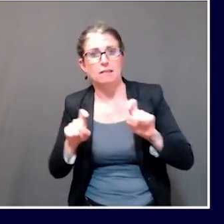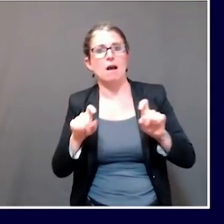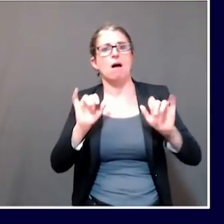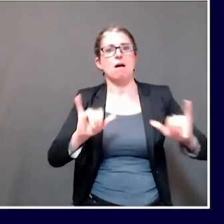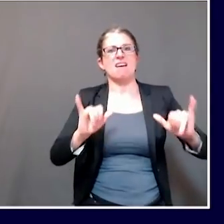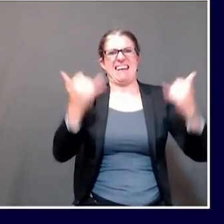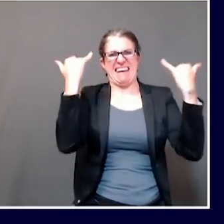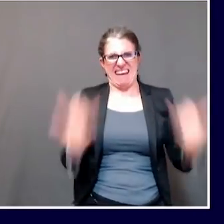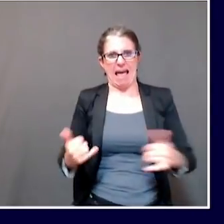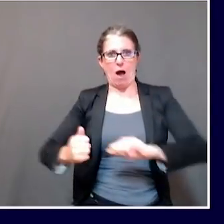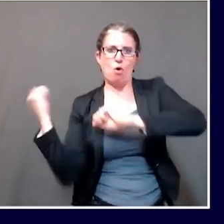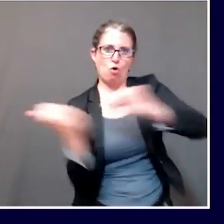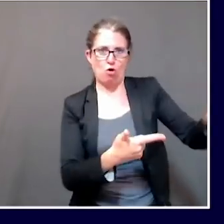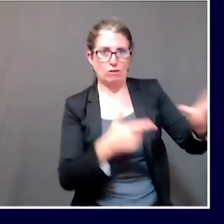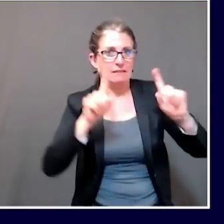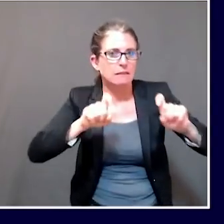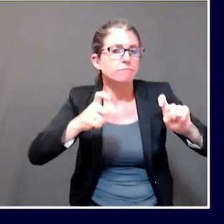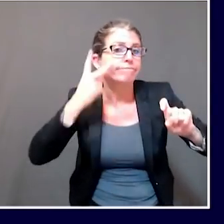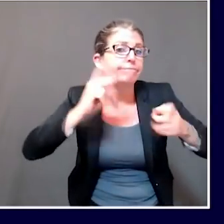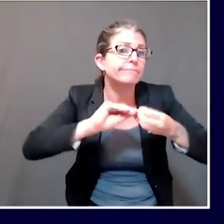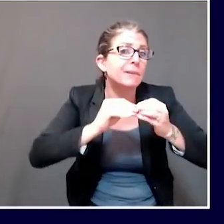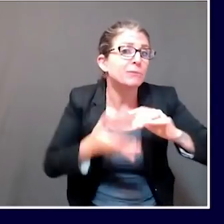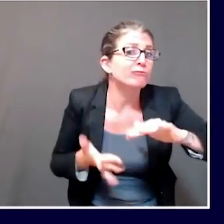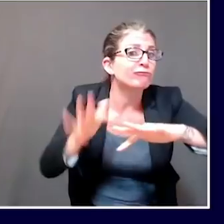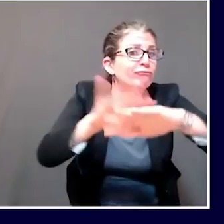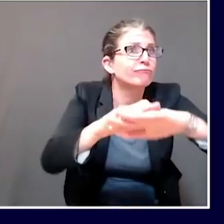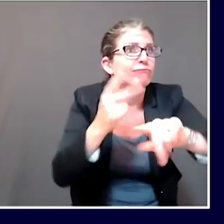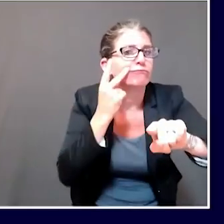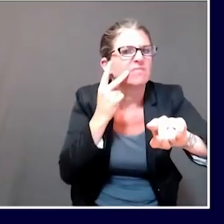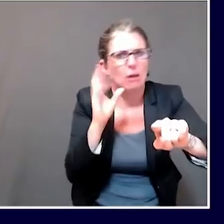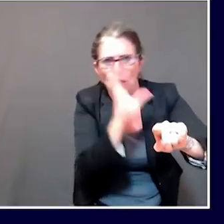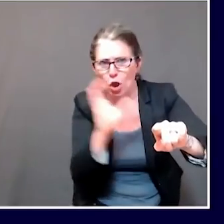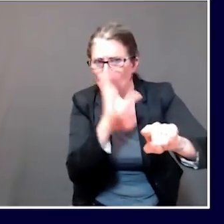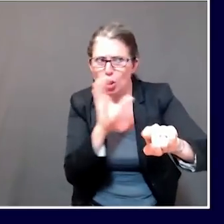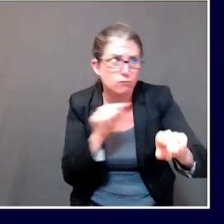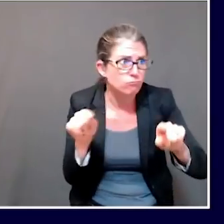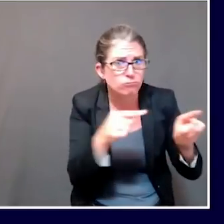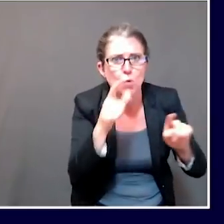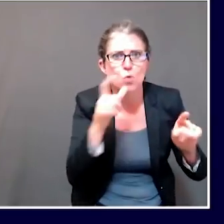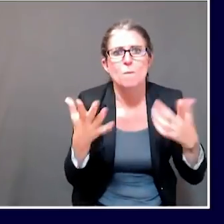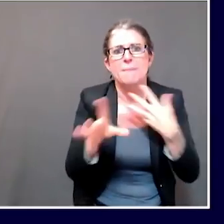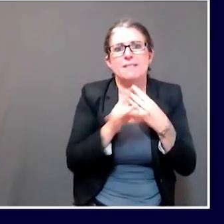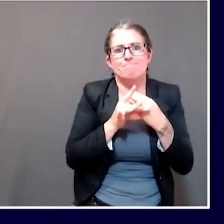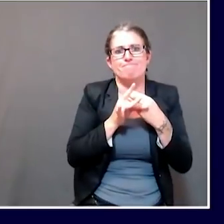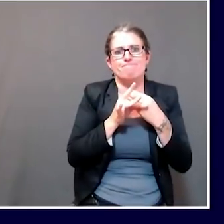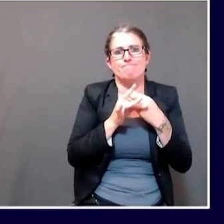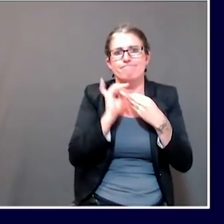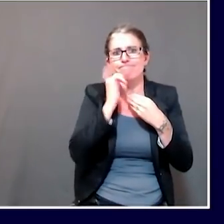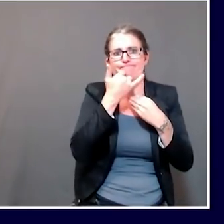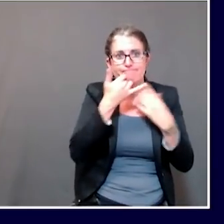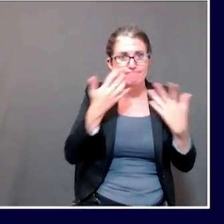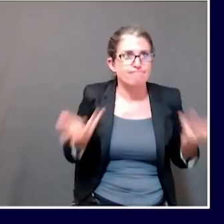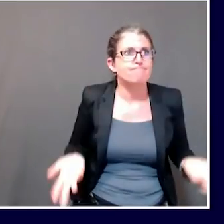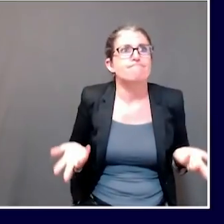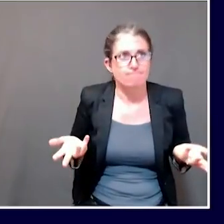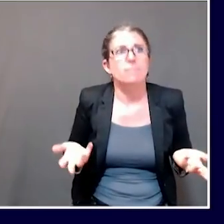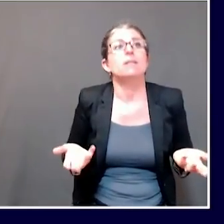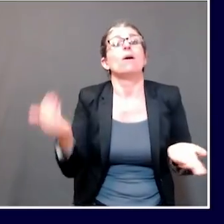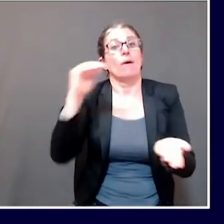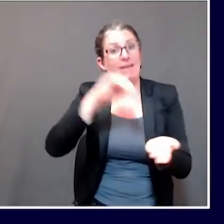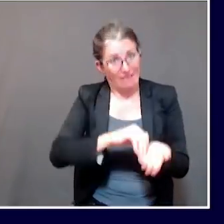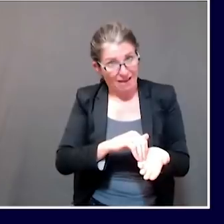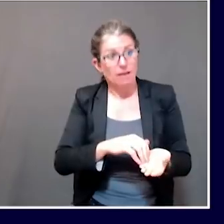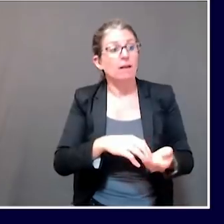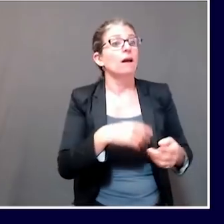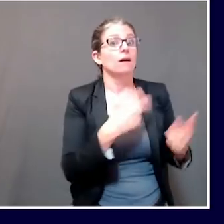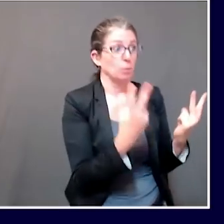for cases as they start to arise. The facility is conducting additional rounds of testing, and further results will be